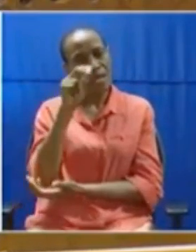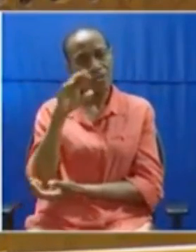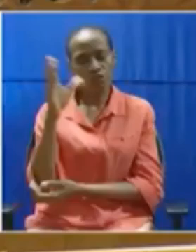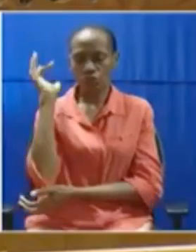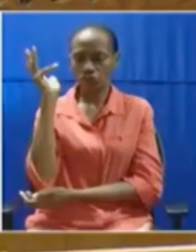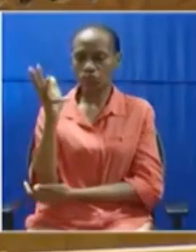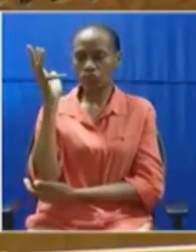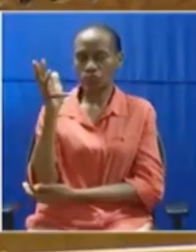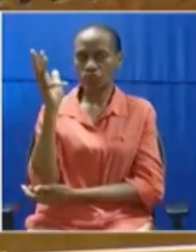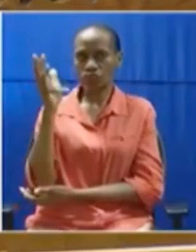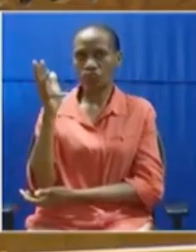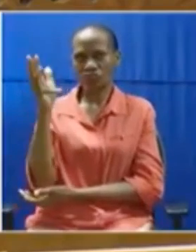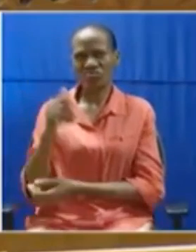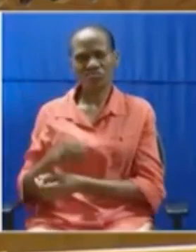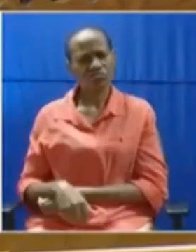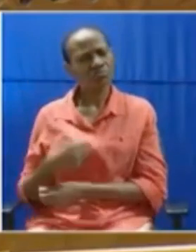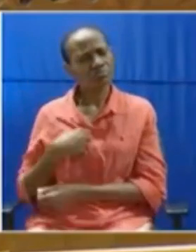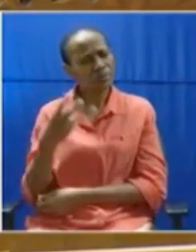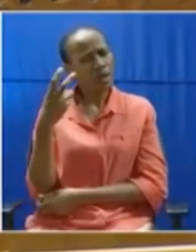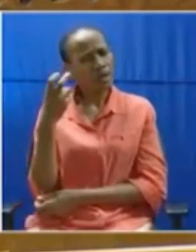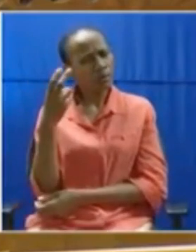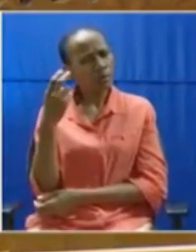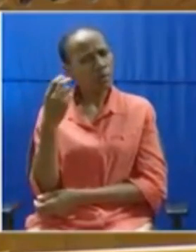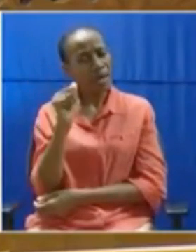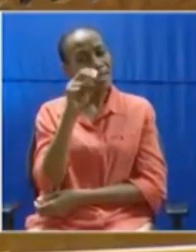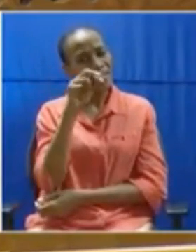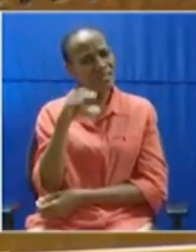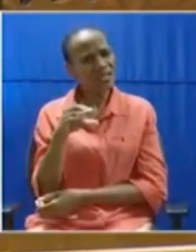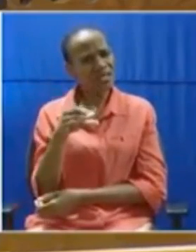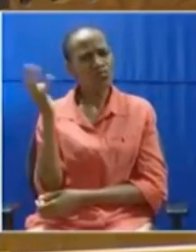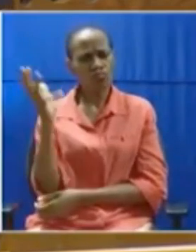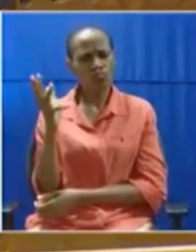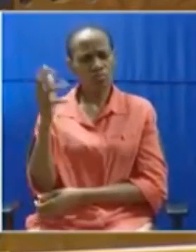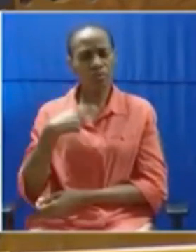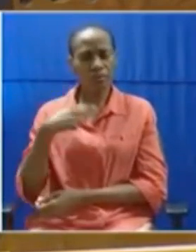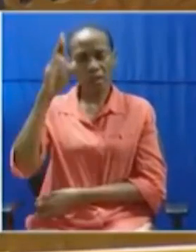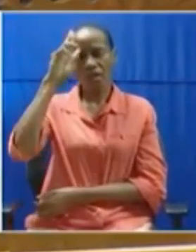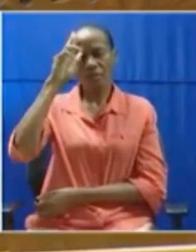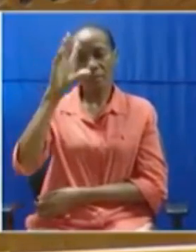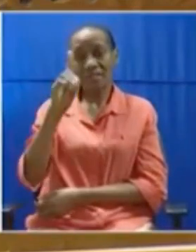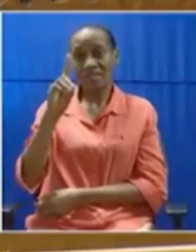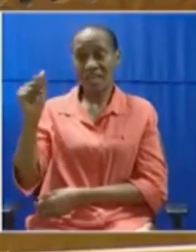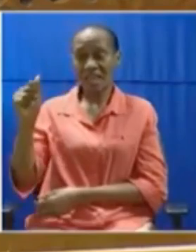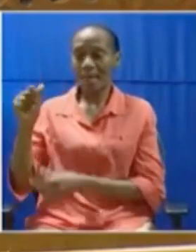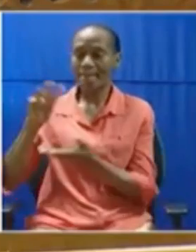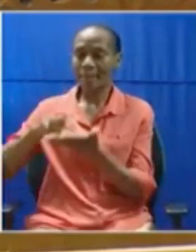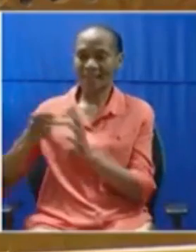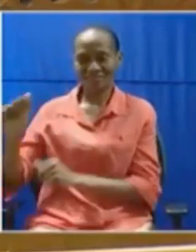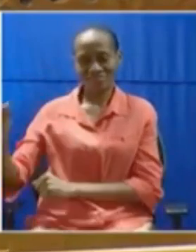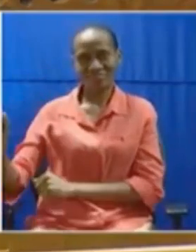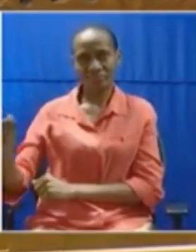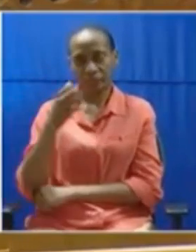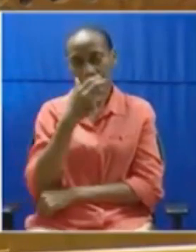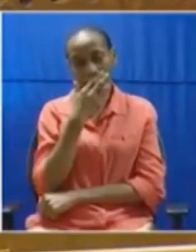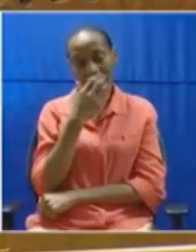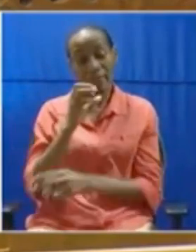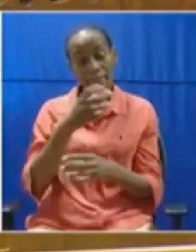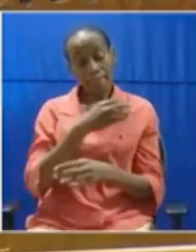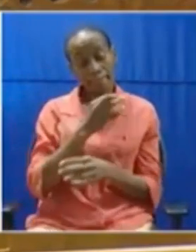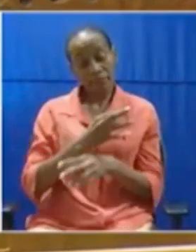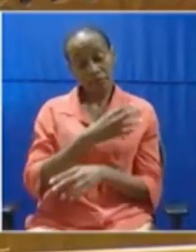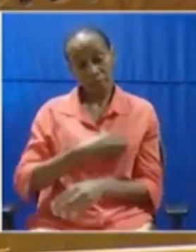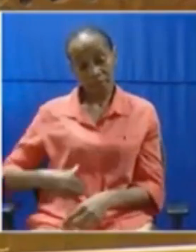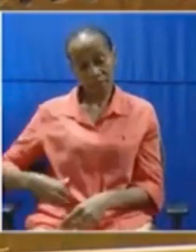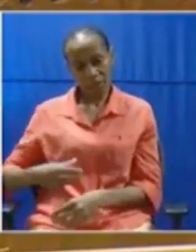talk. I listened to ANC talk that reminded me of DA action. Mr. President,